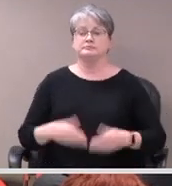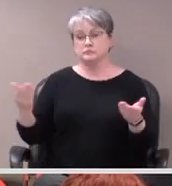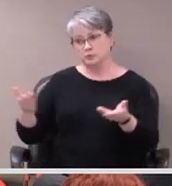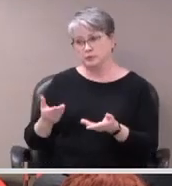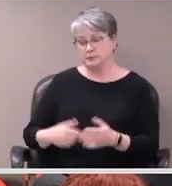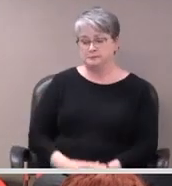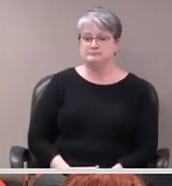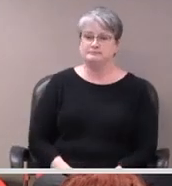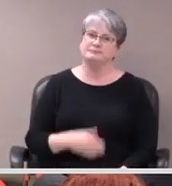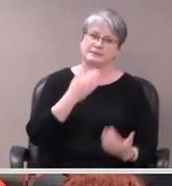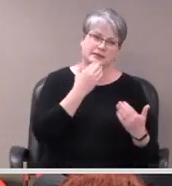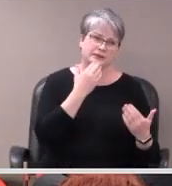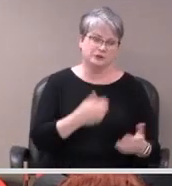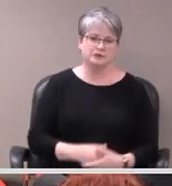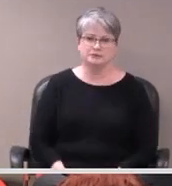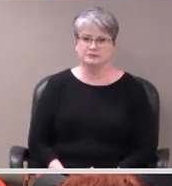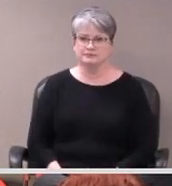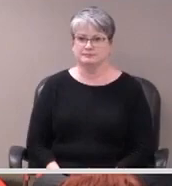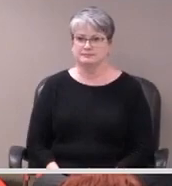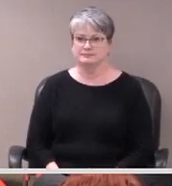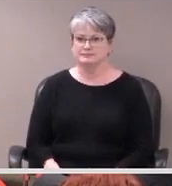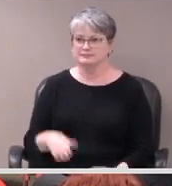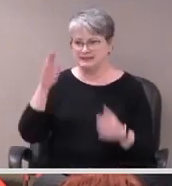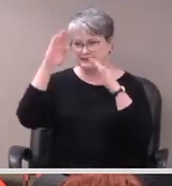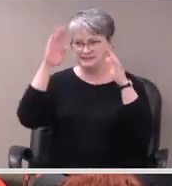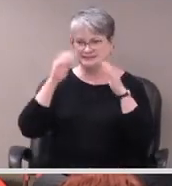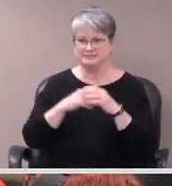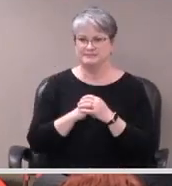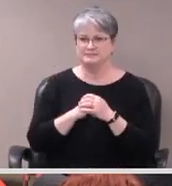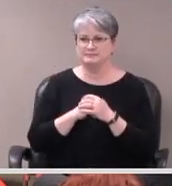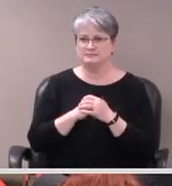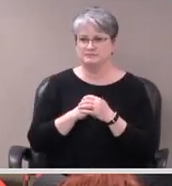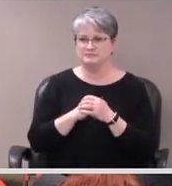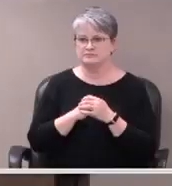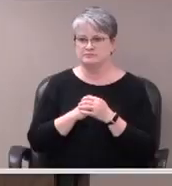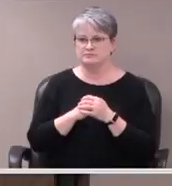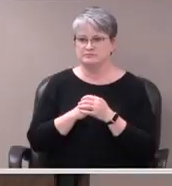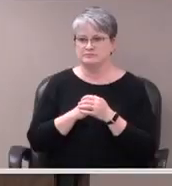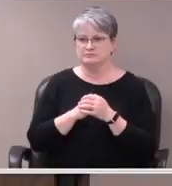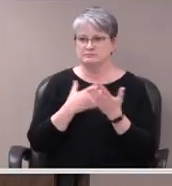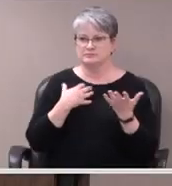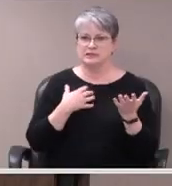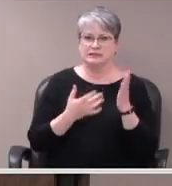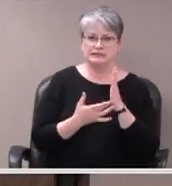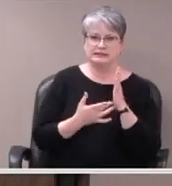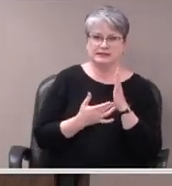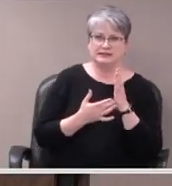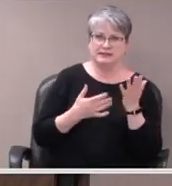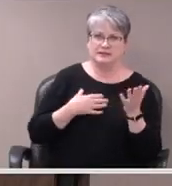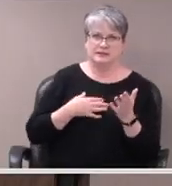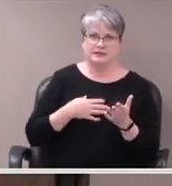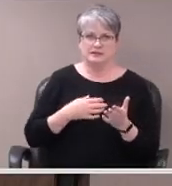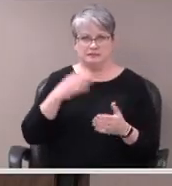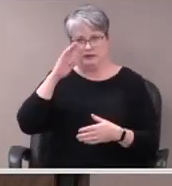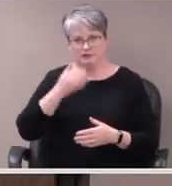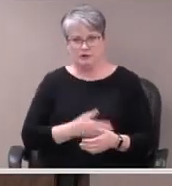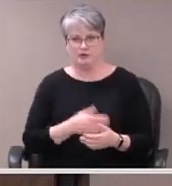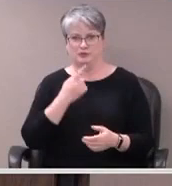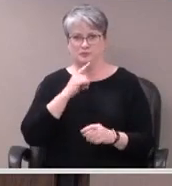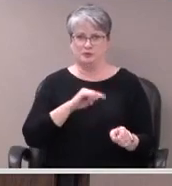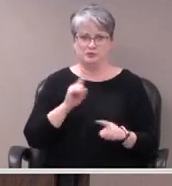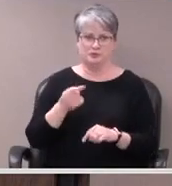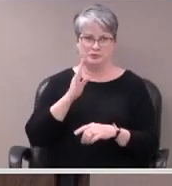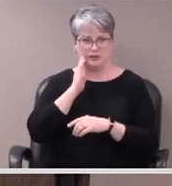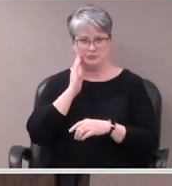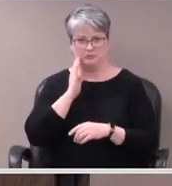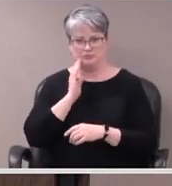Welcome. Thank you. Hey, y'all. It's been a minute, but technically my daughter's supposed to be in bed 21 minutes ago, right? This meeting takes